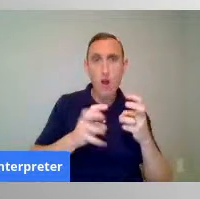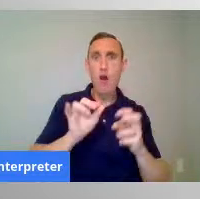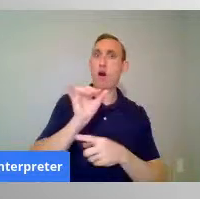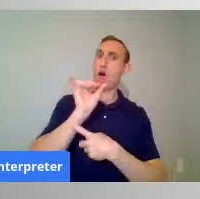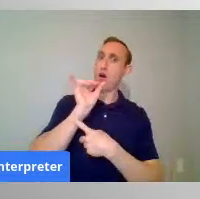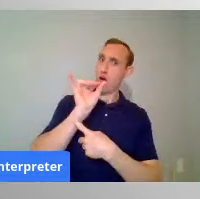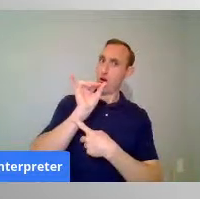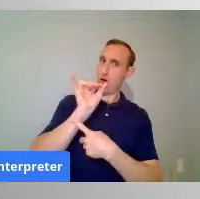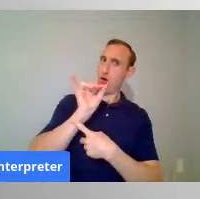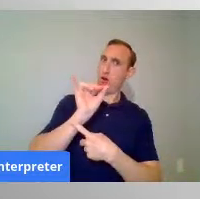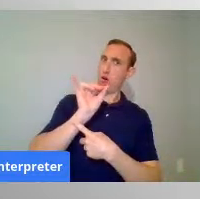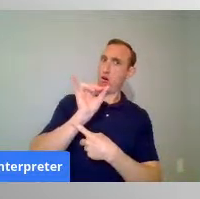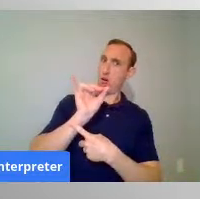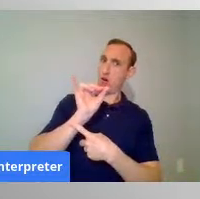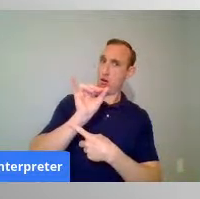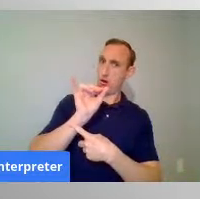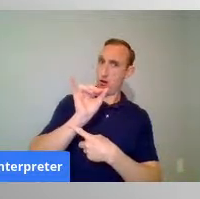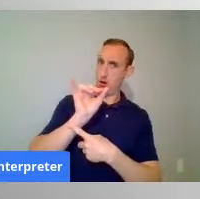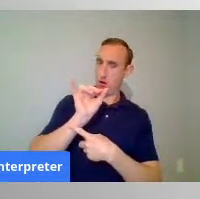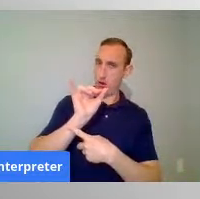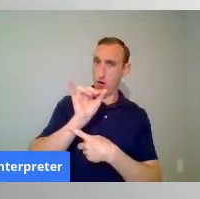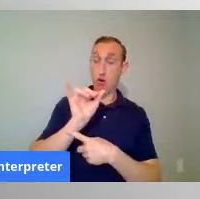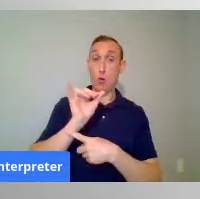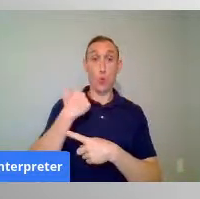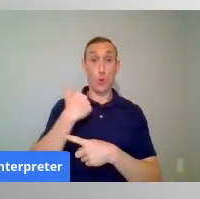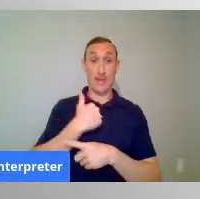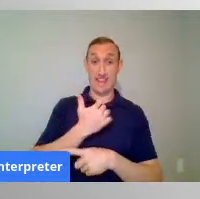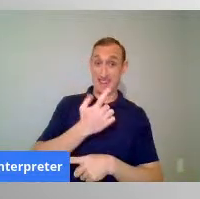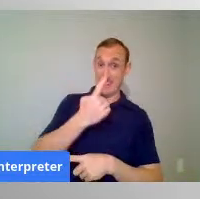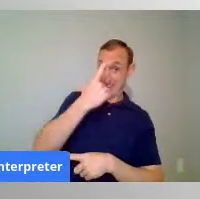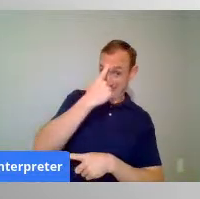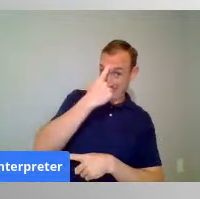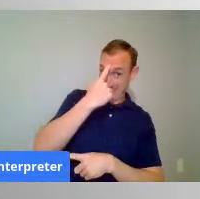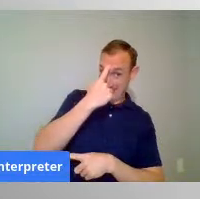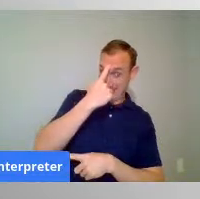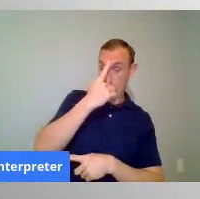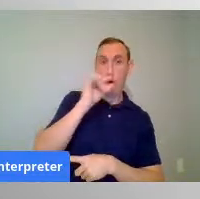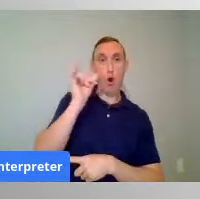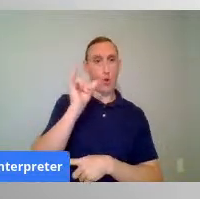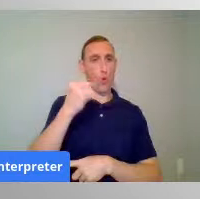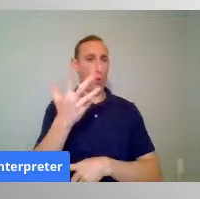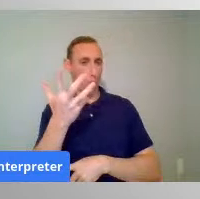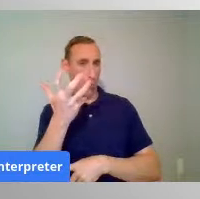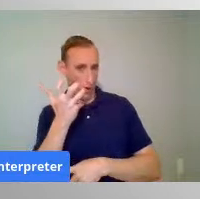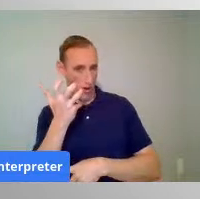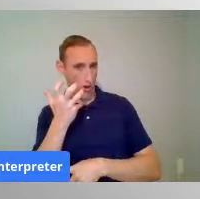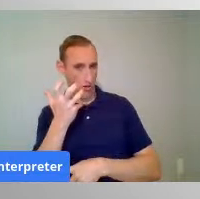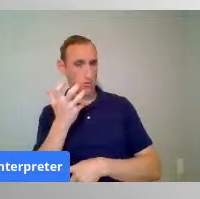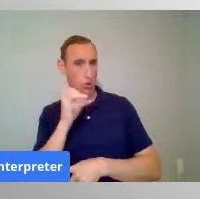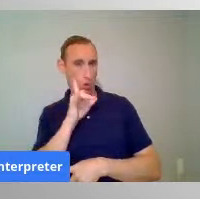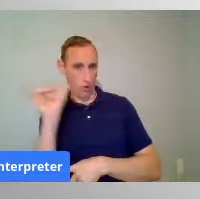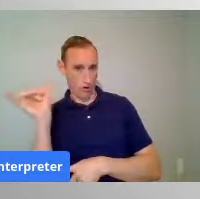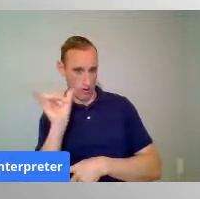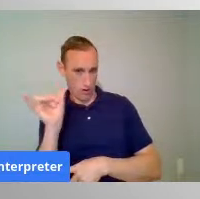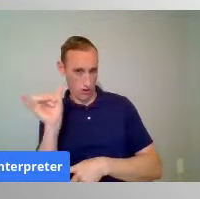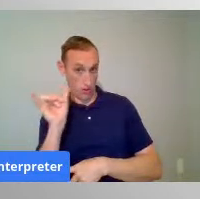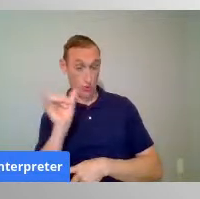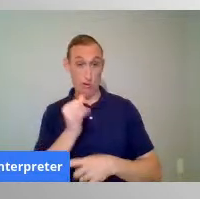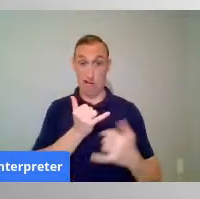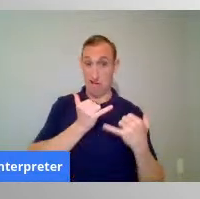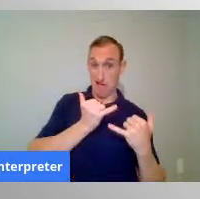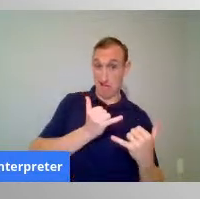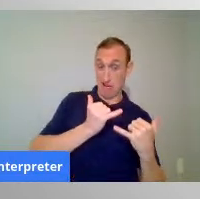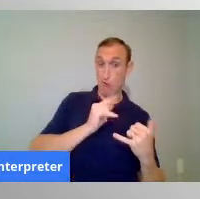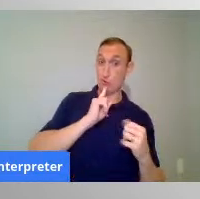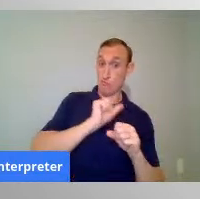problem is from what we perceive it to be, but then also what we desire it to be. So we're thinking about what is our current state